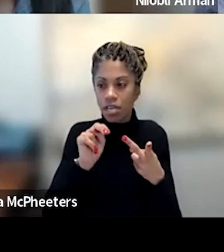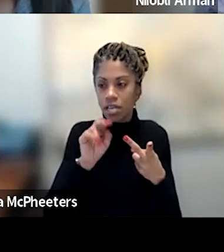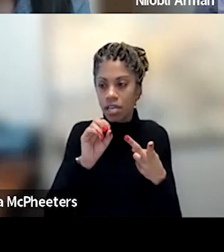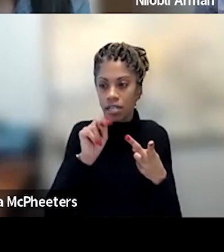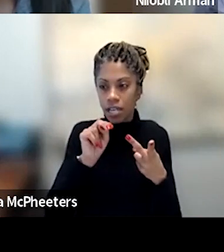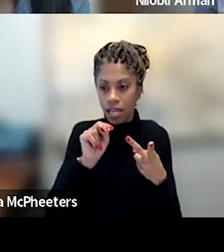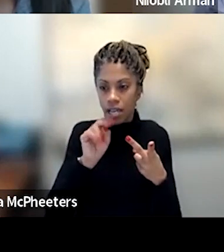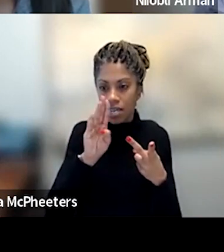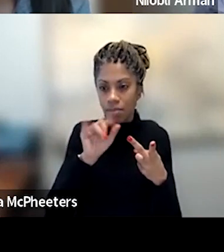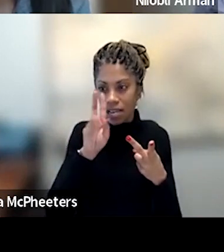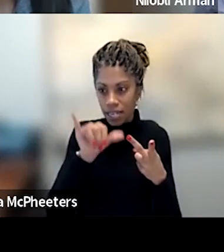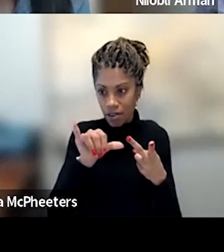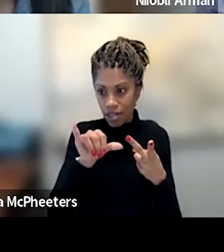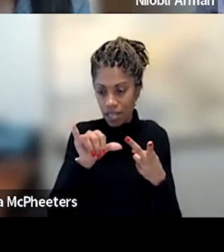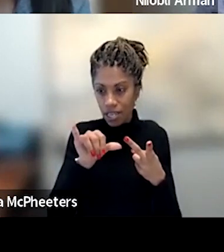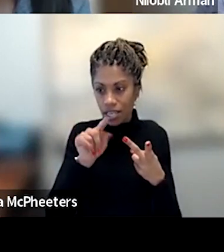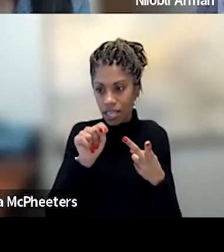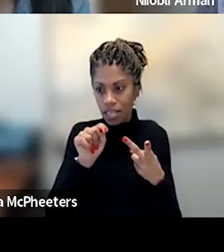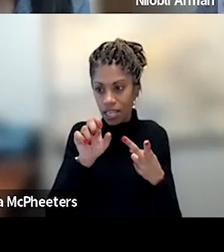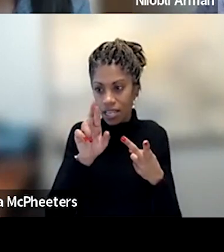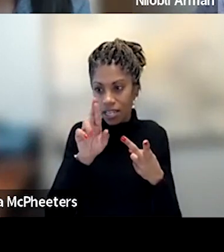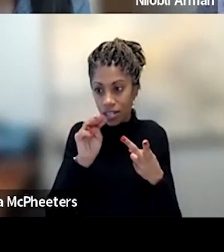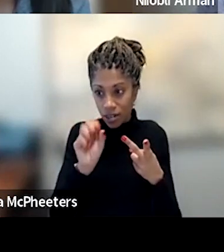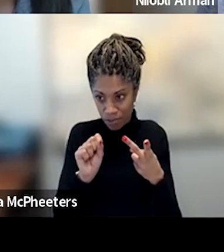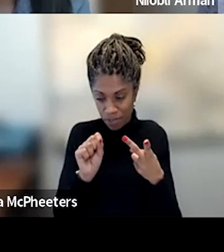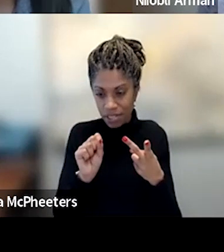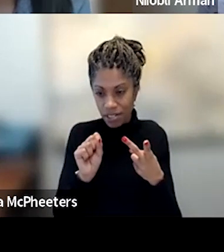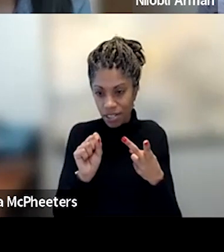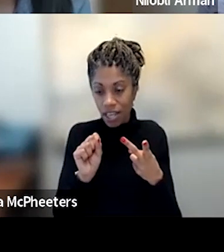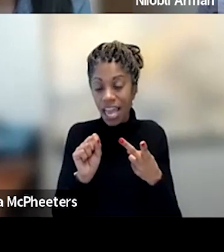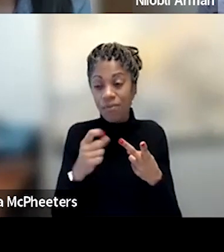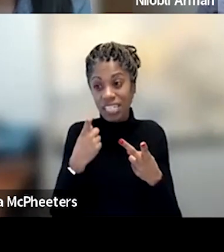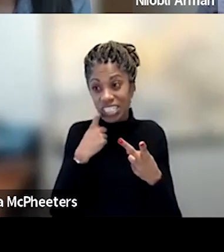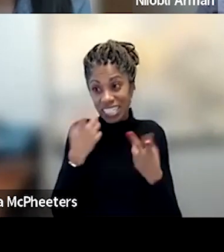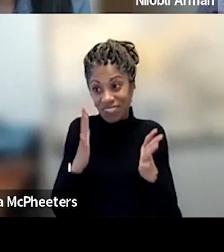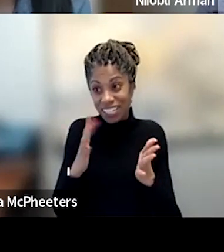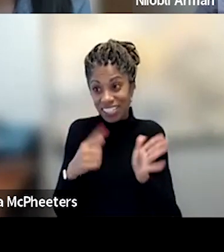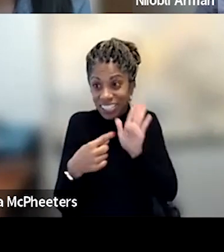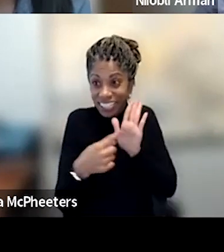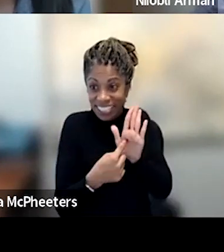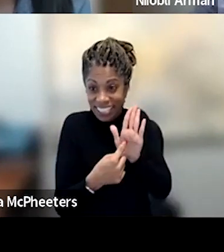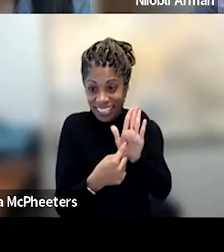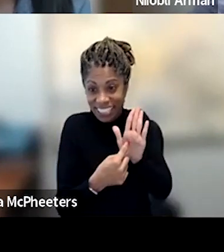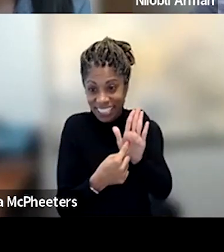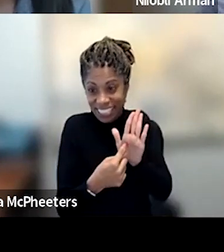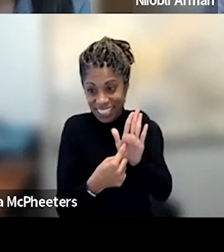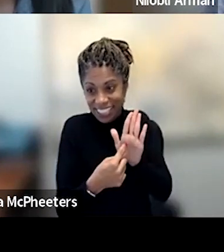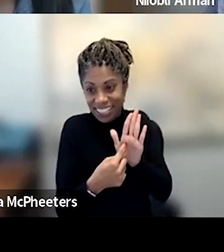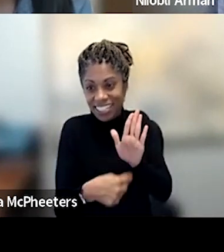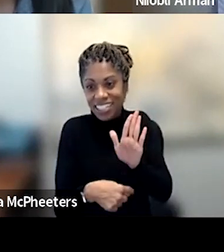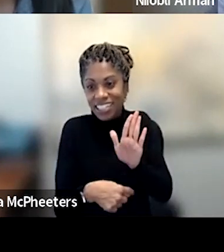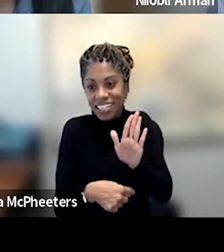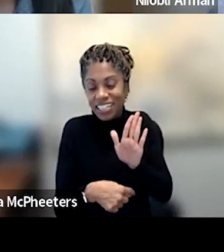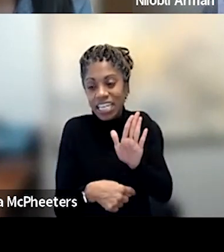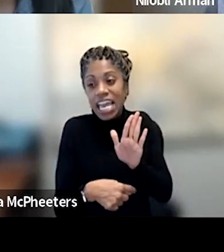we just finished it actually. And we now have sent a copy to everyone